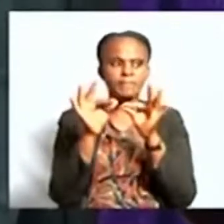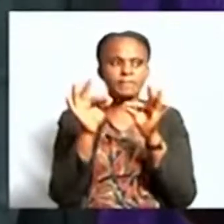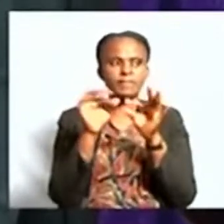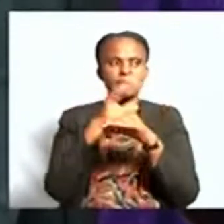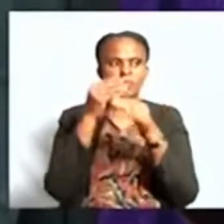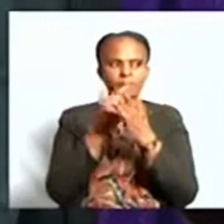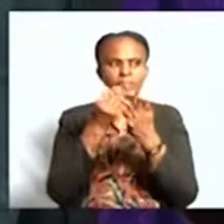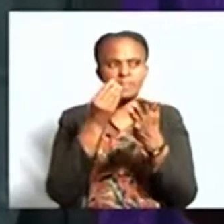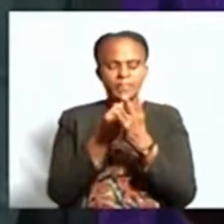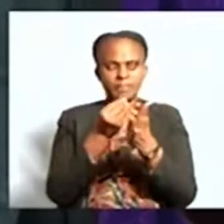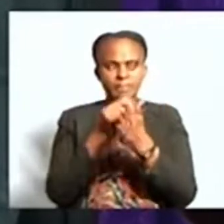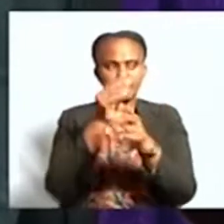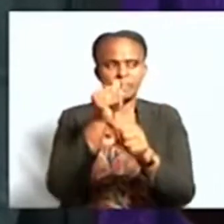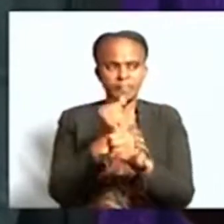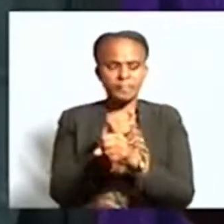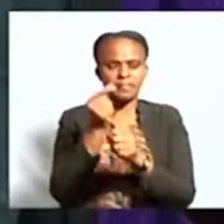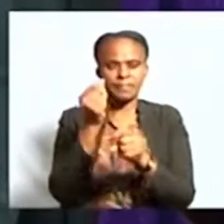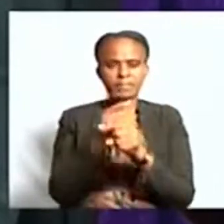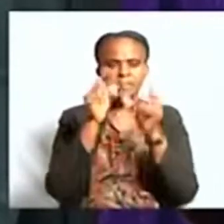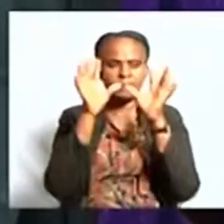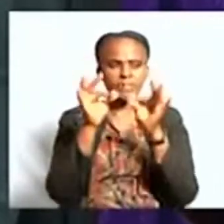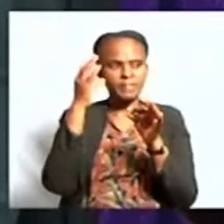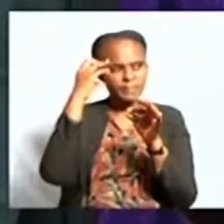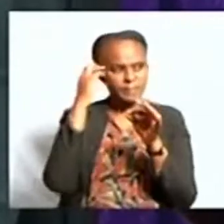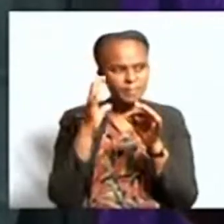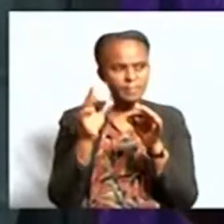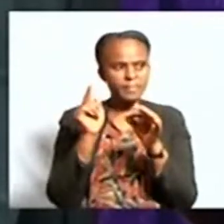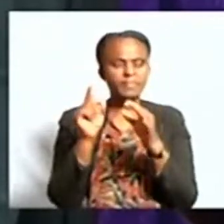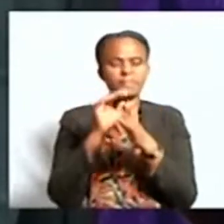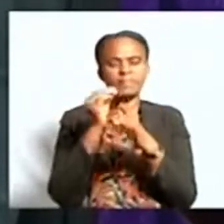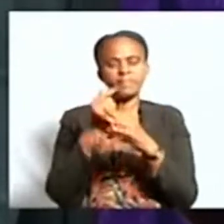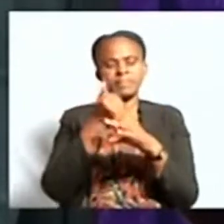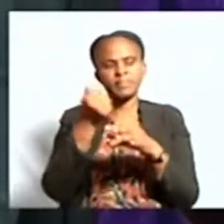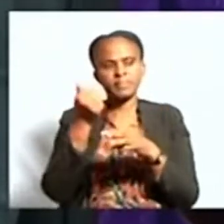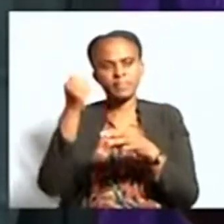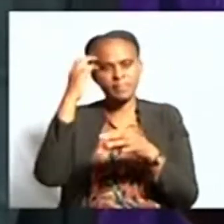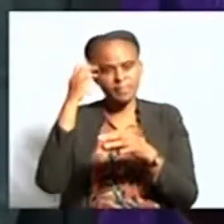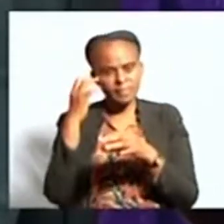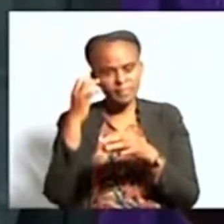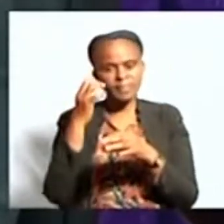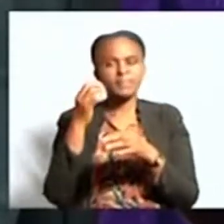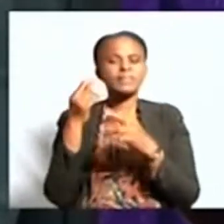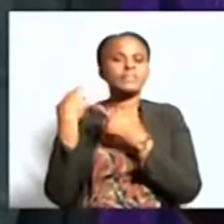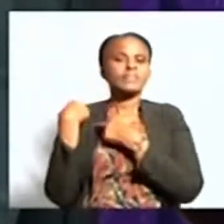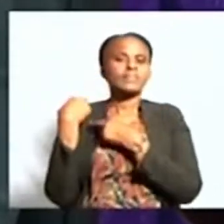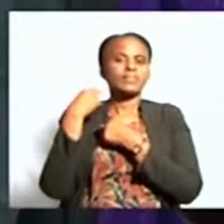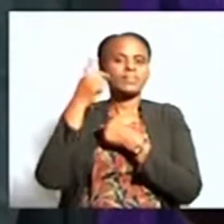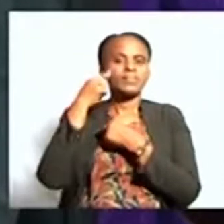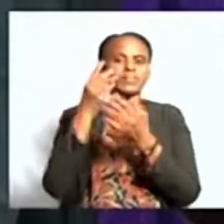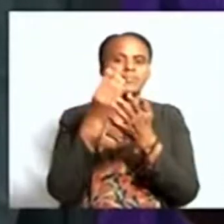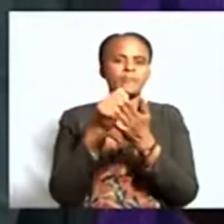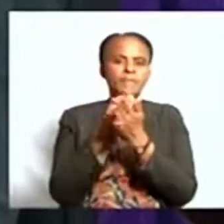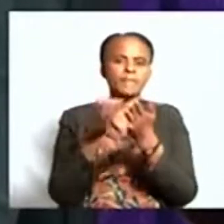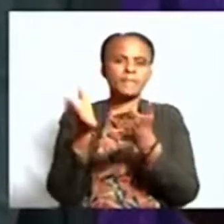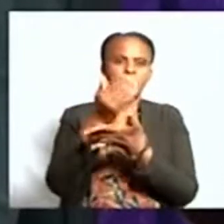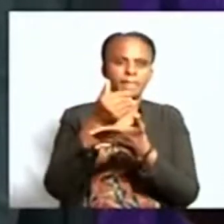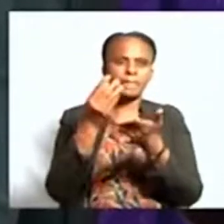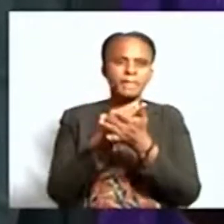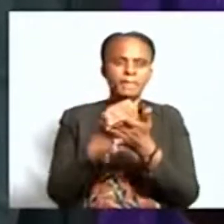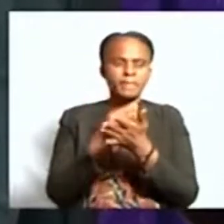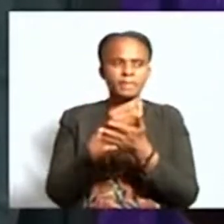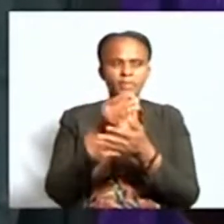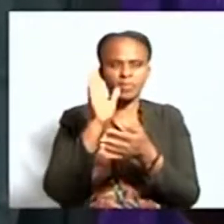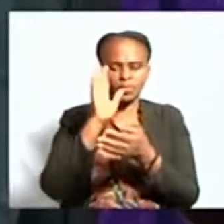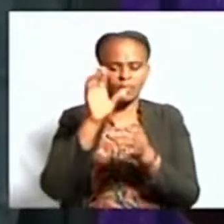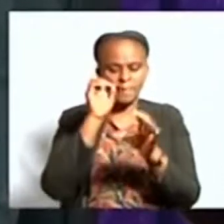monies received by an accounting officer or any office holder responsible for the collection of money shall